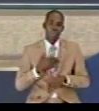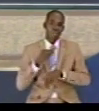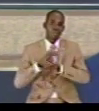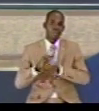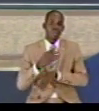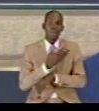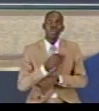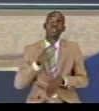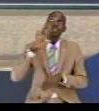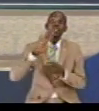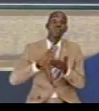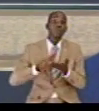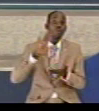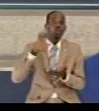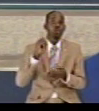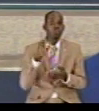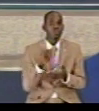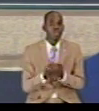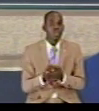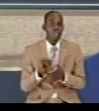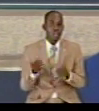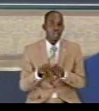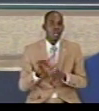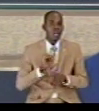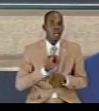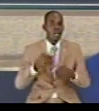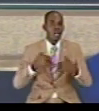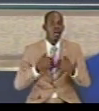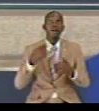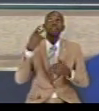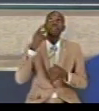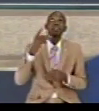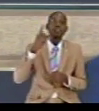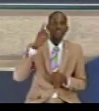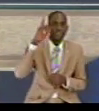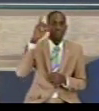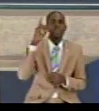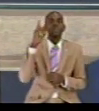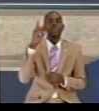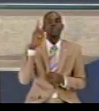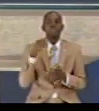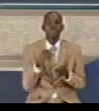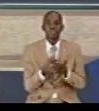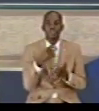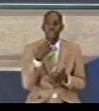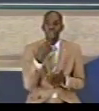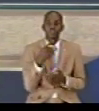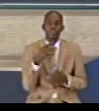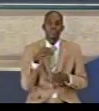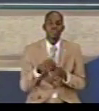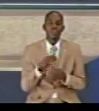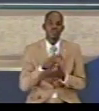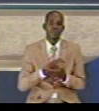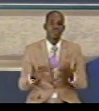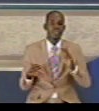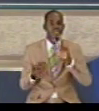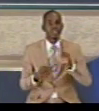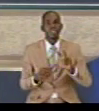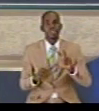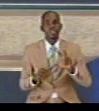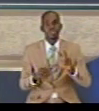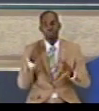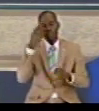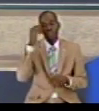So as I have seen thee in the sanctuary, it tells us in verse 3, because thy